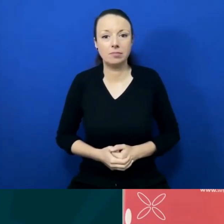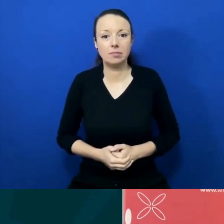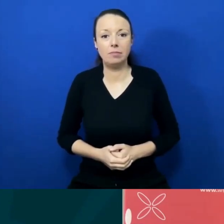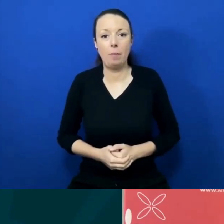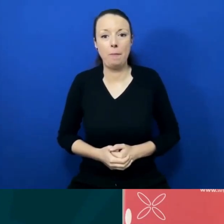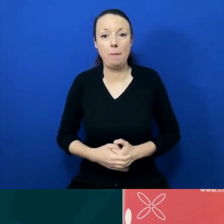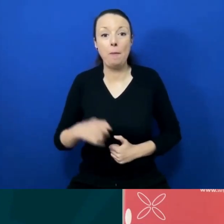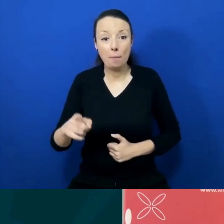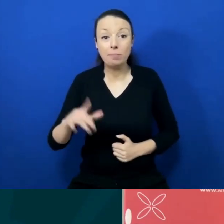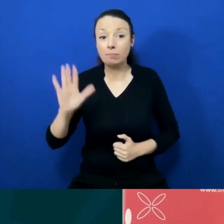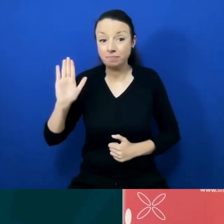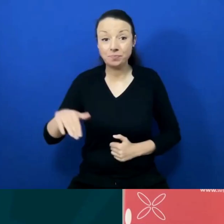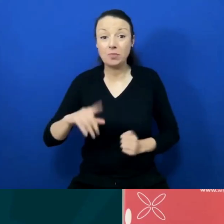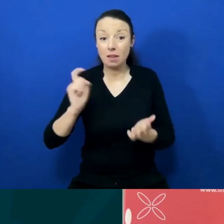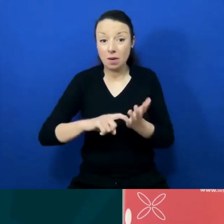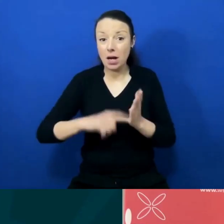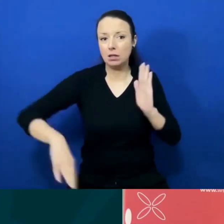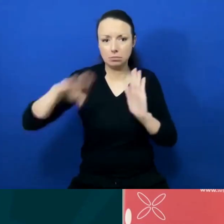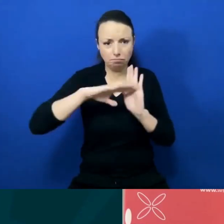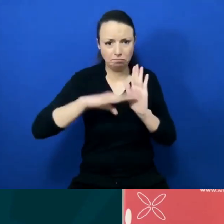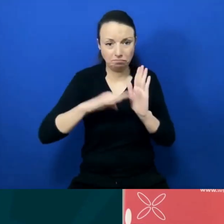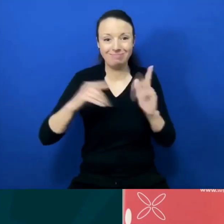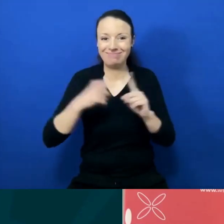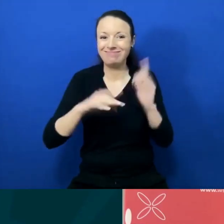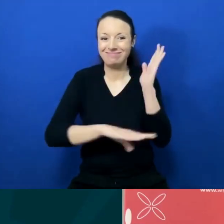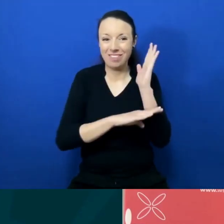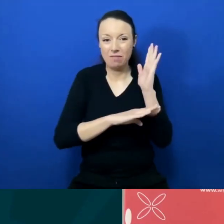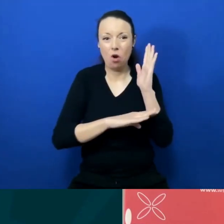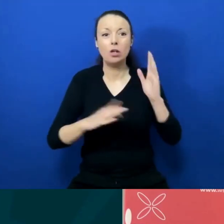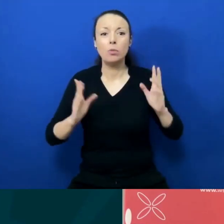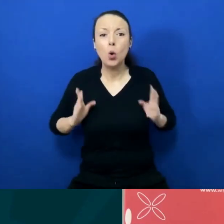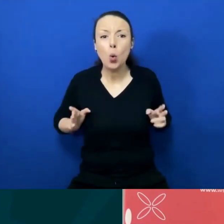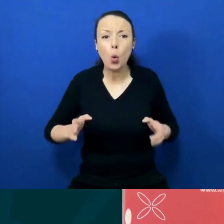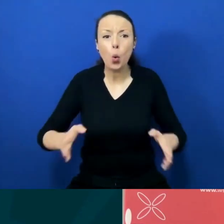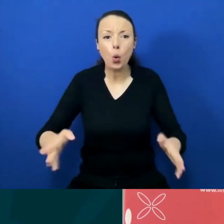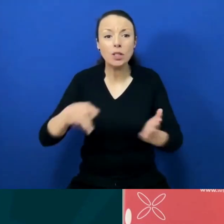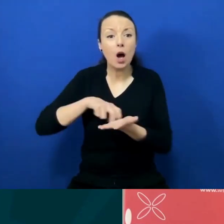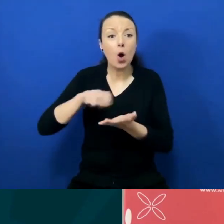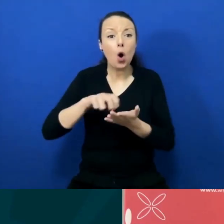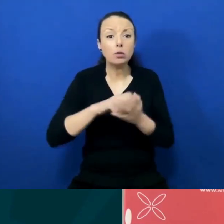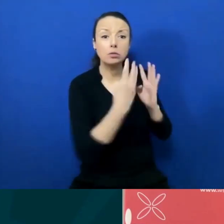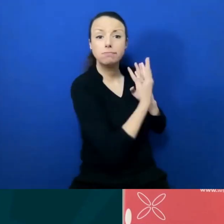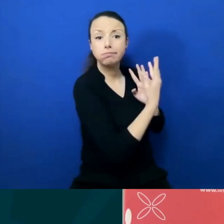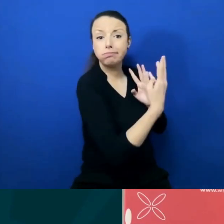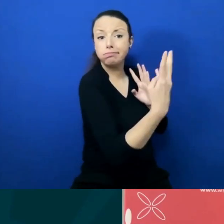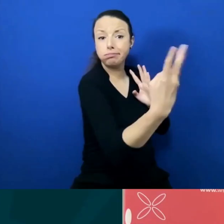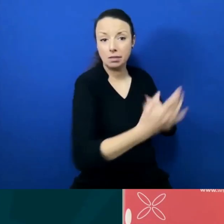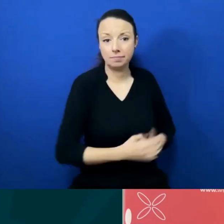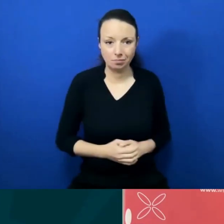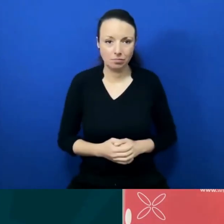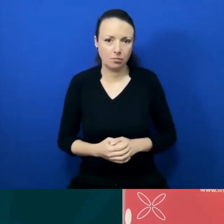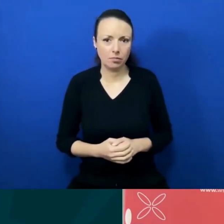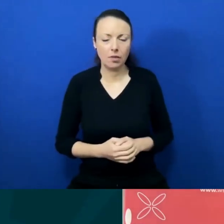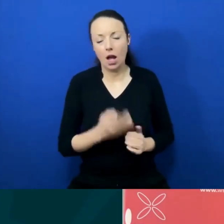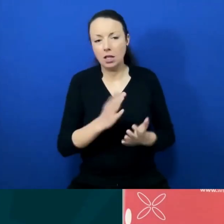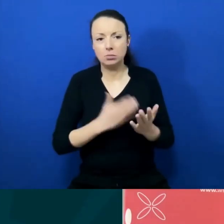on sidewalks. And for example, you would not find a number of trees that would be planted